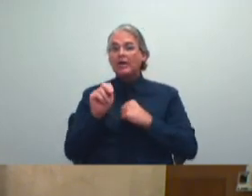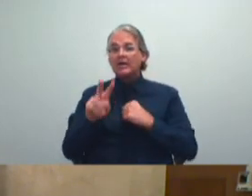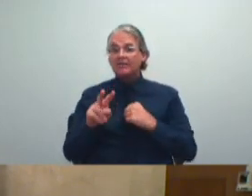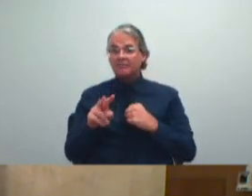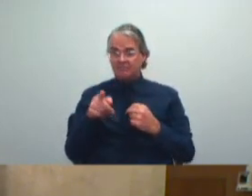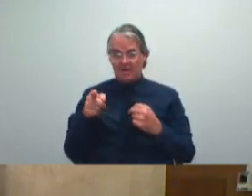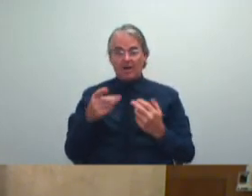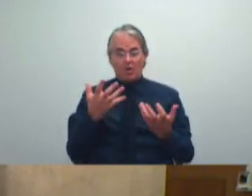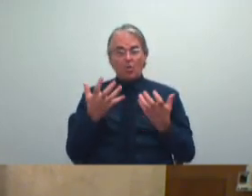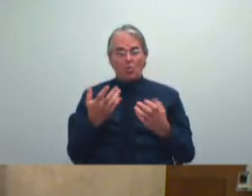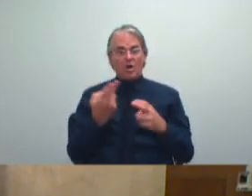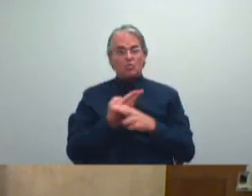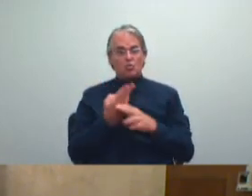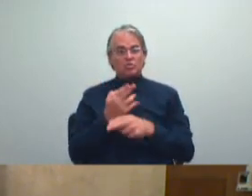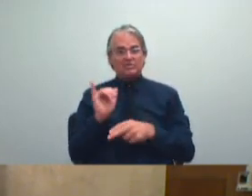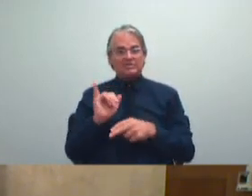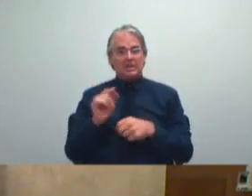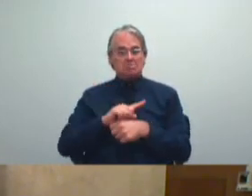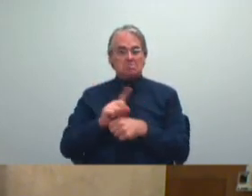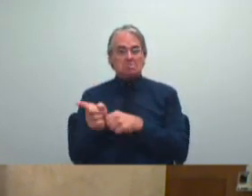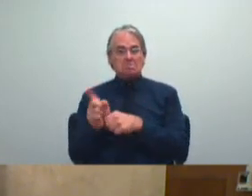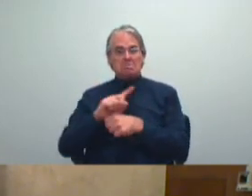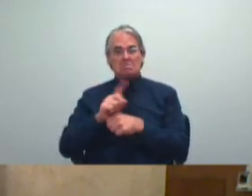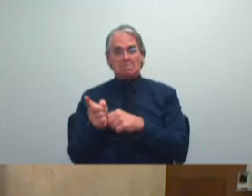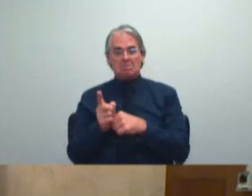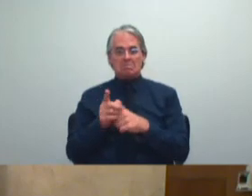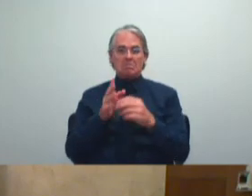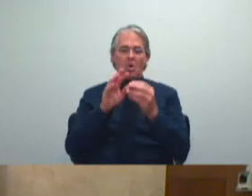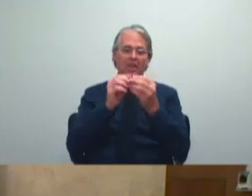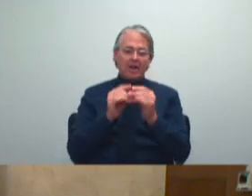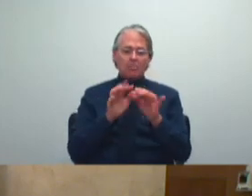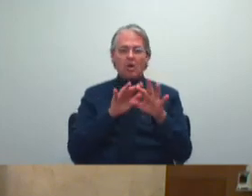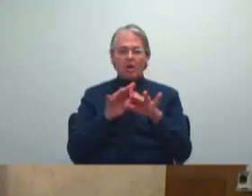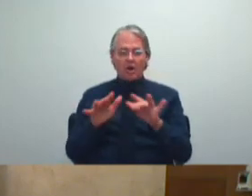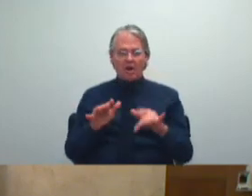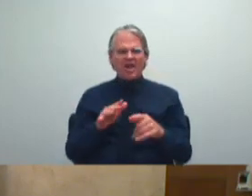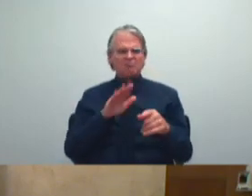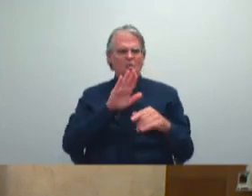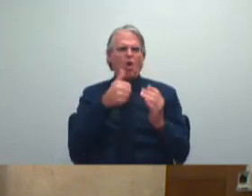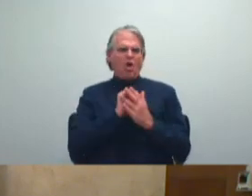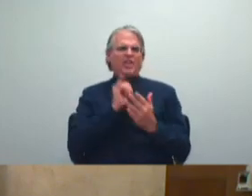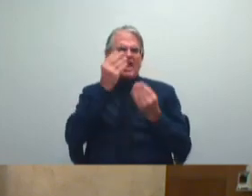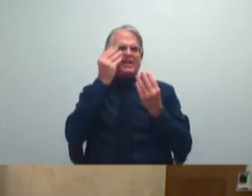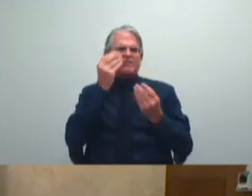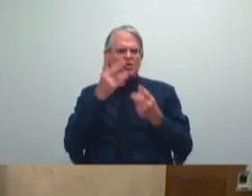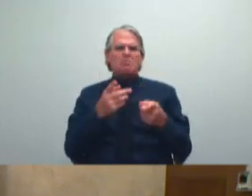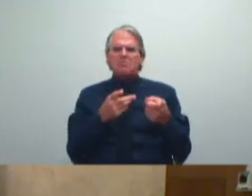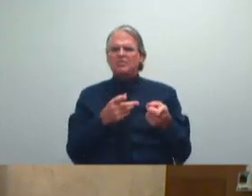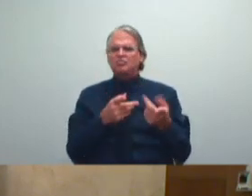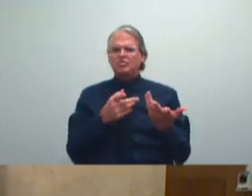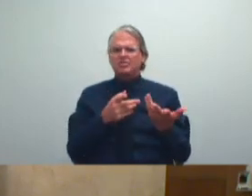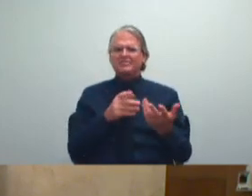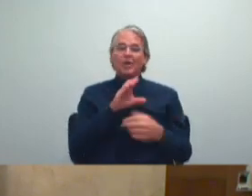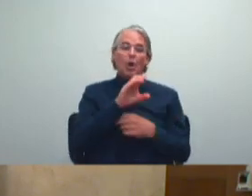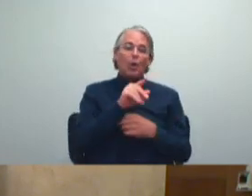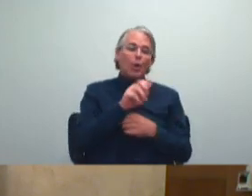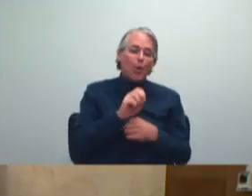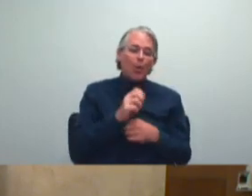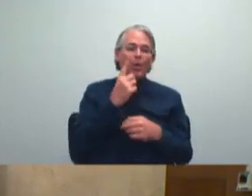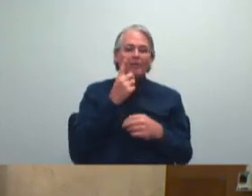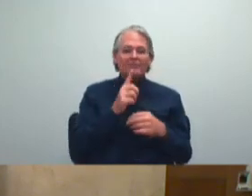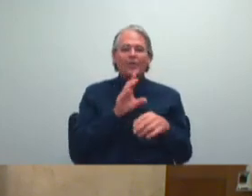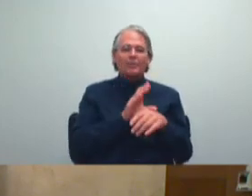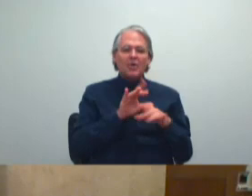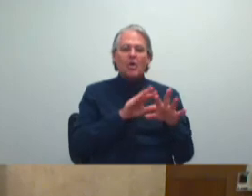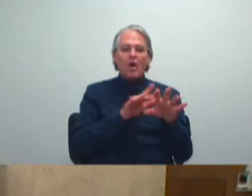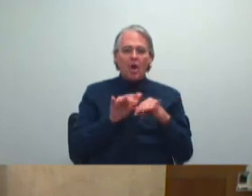this? I know you guys had said kind of the metrics and all the coding is public, so any other local or region could theoretically take this and kind of make